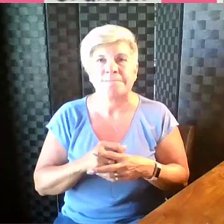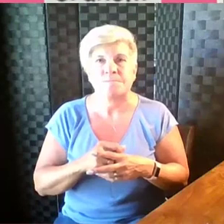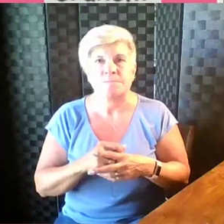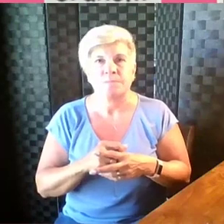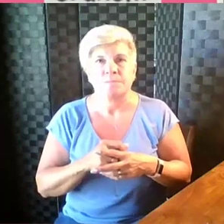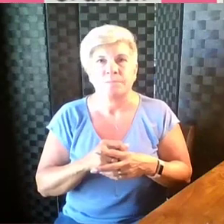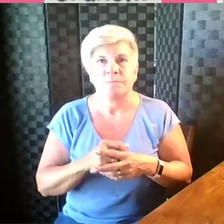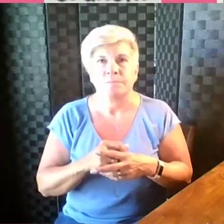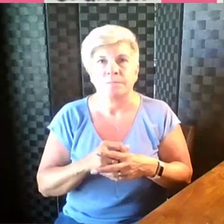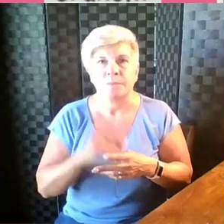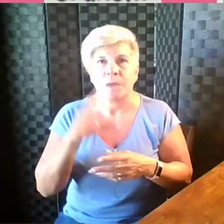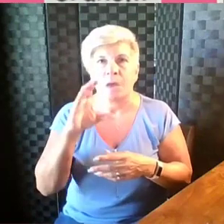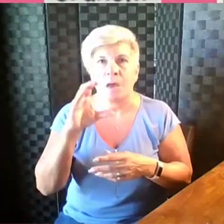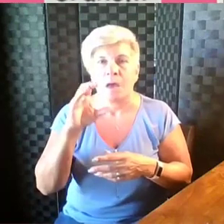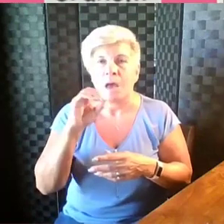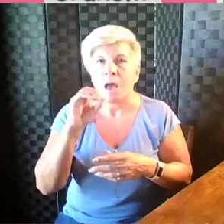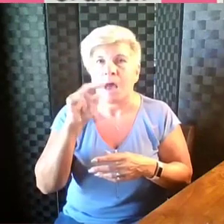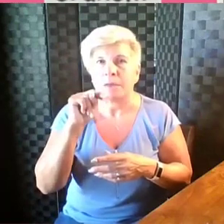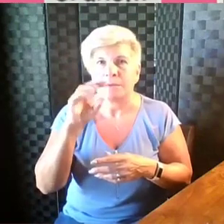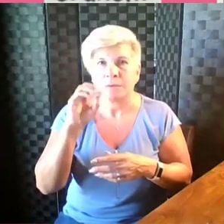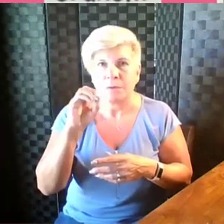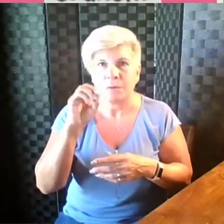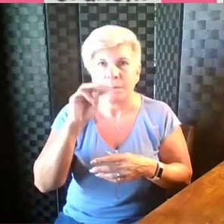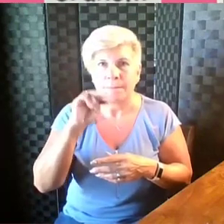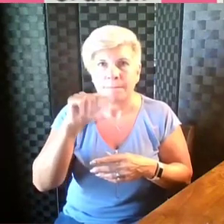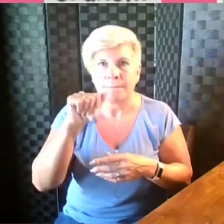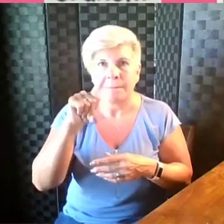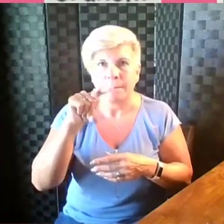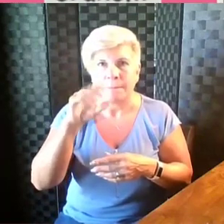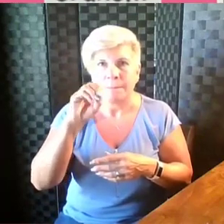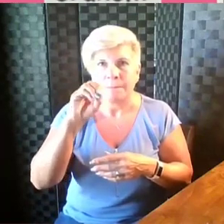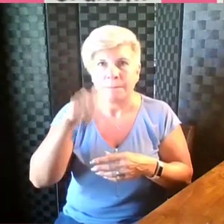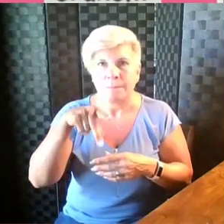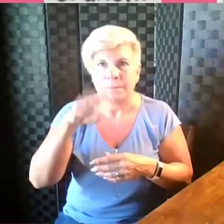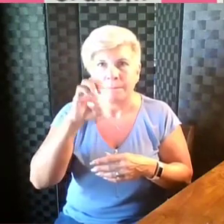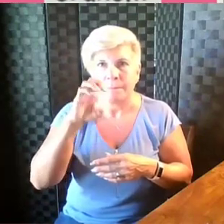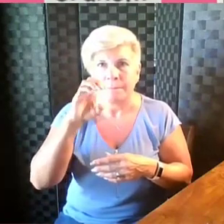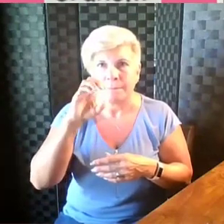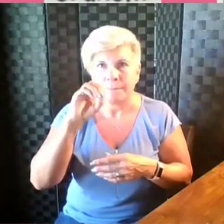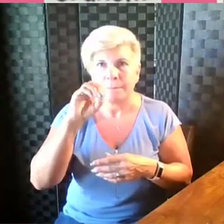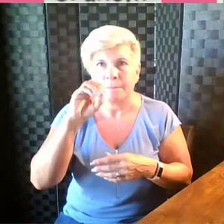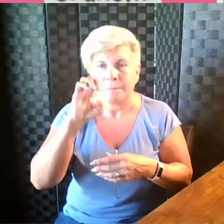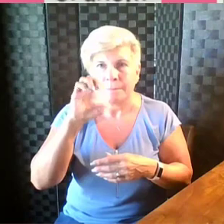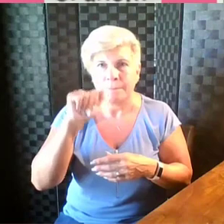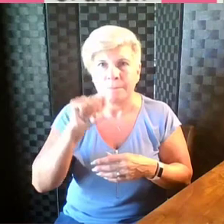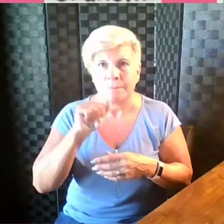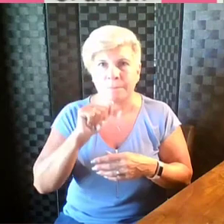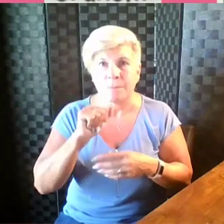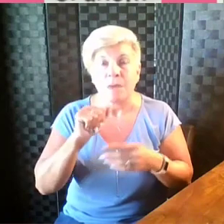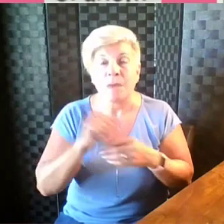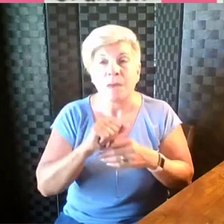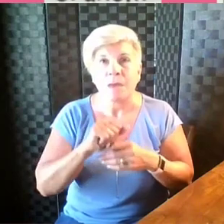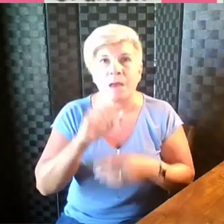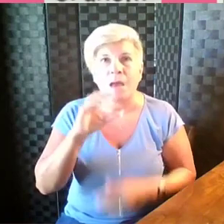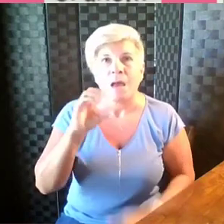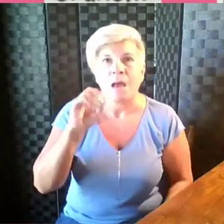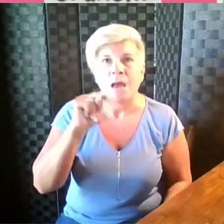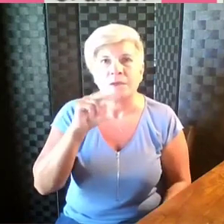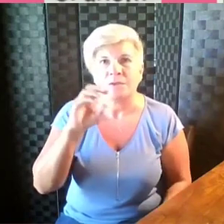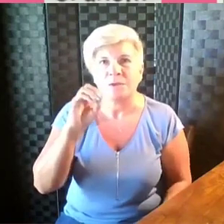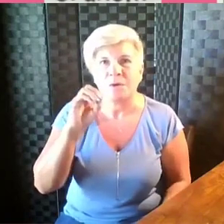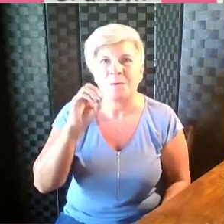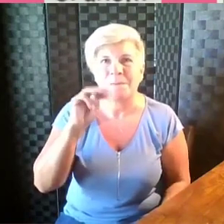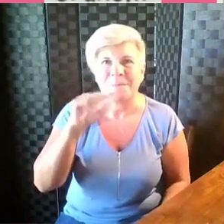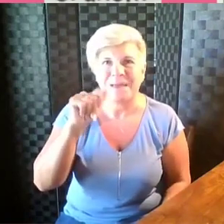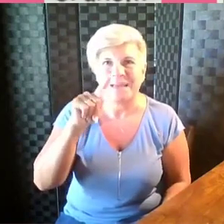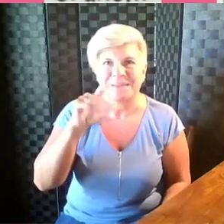Onomatopoeia. This is one of my favorite words. It just sounds funny. So say it with me. Onomatopoeia. It's a word